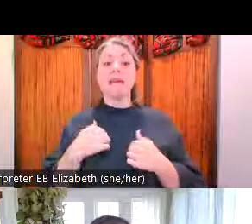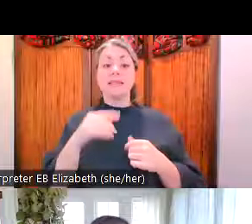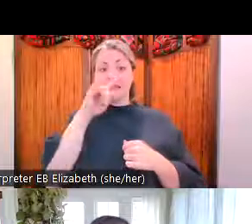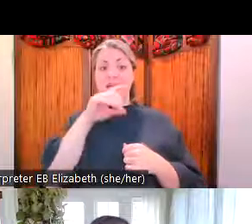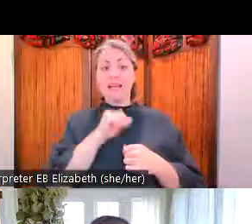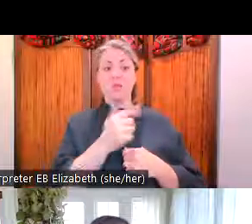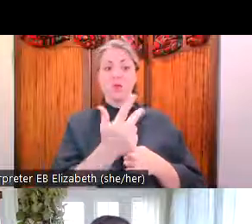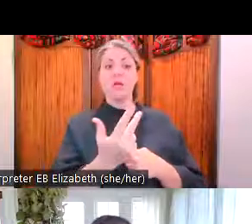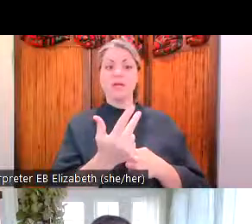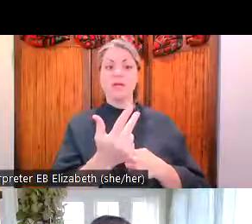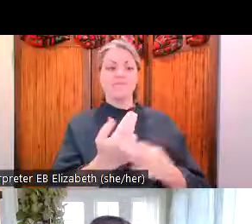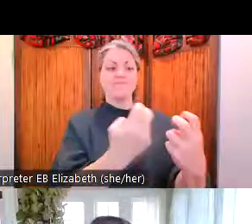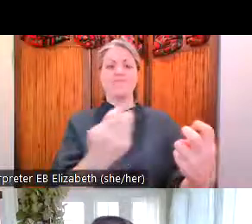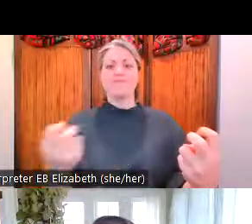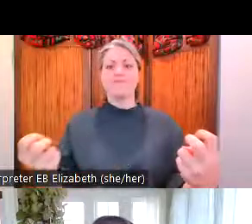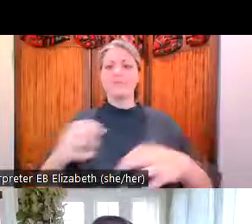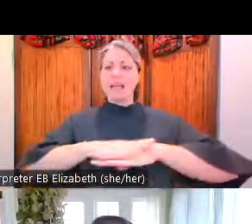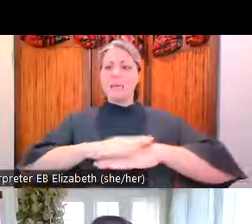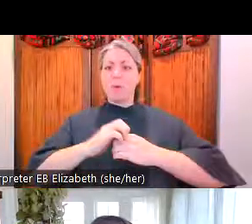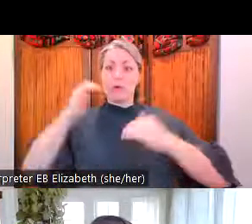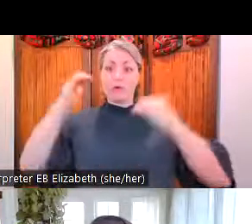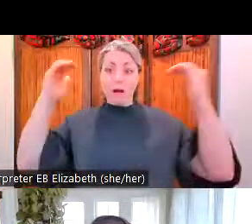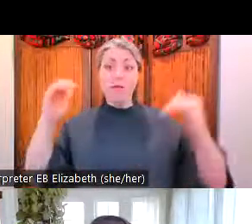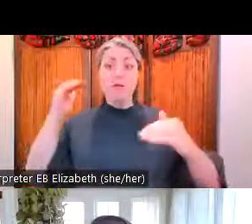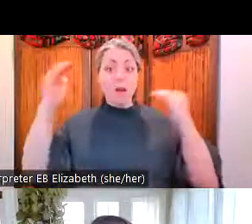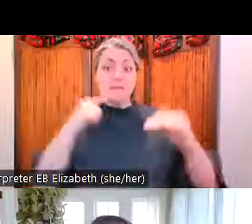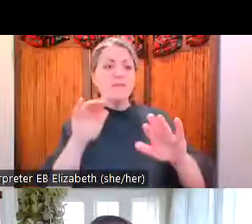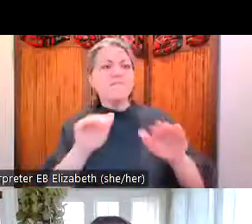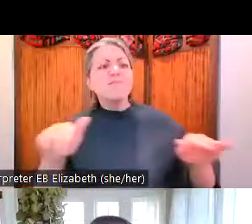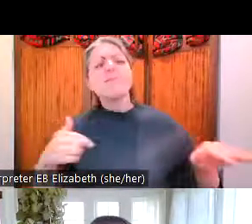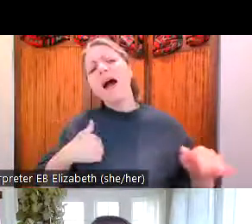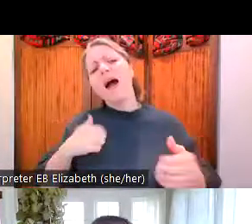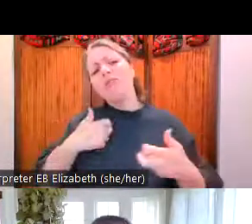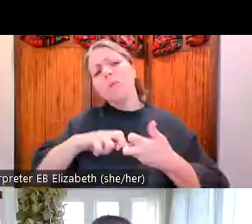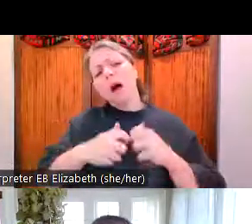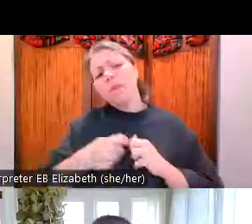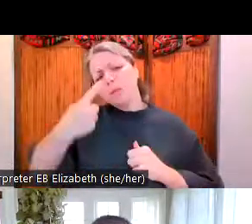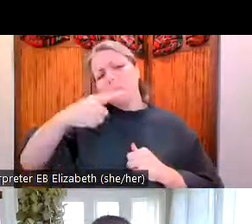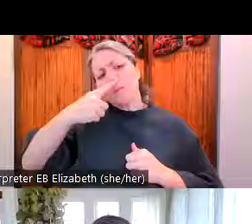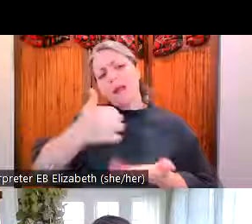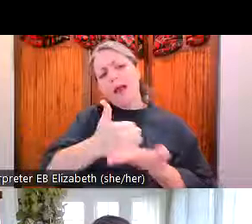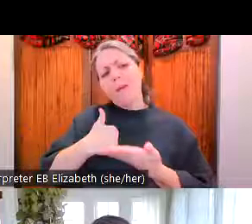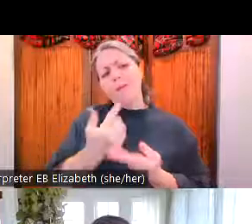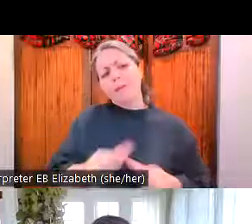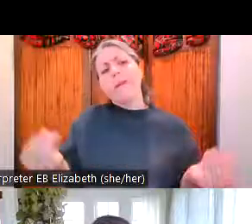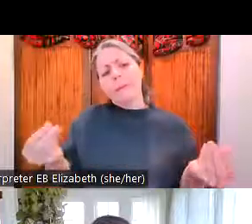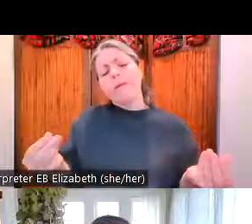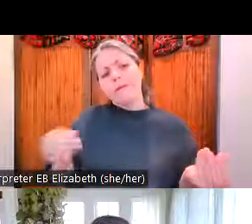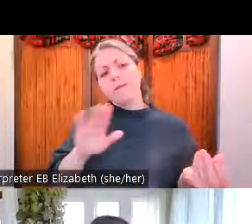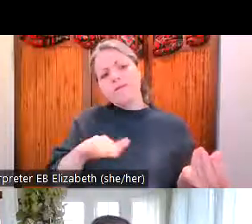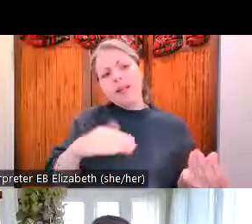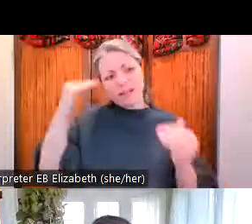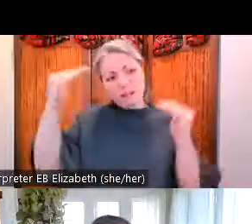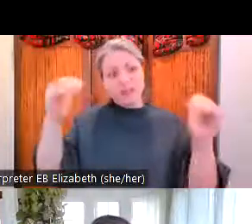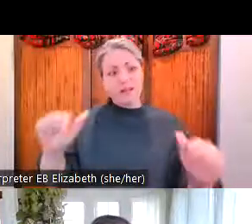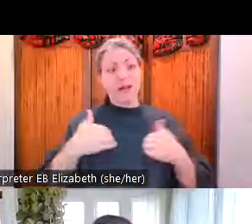with an adult, and the adult actually asked the kids to help them solve this problem, the adult's problem. They explained that the adult can have 1 candy